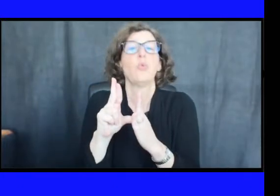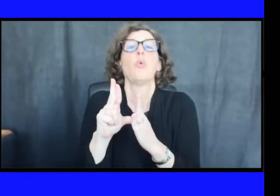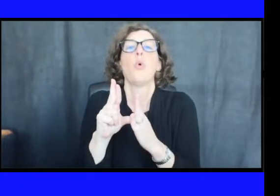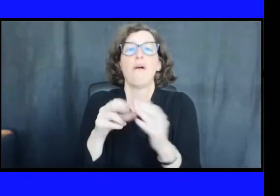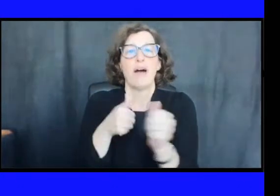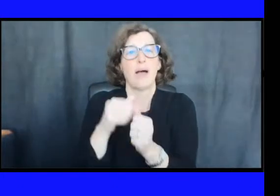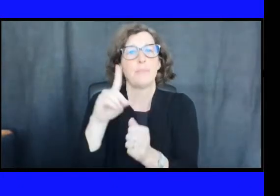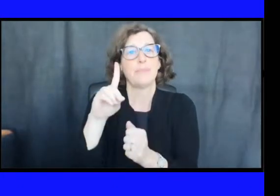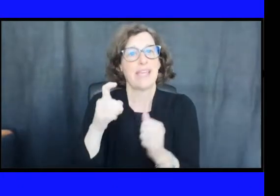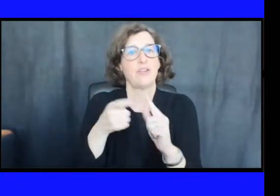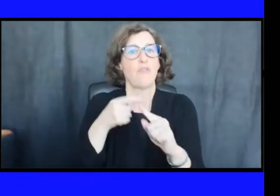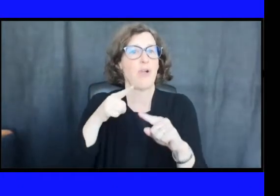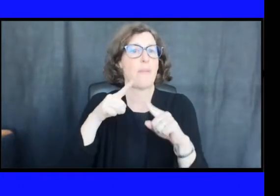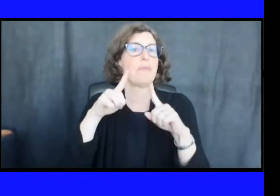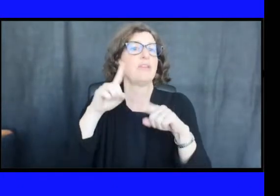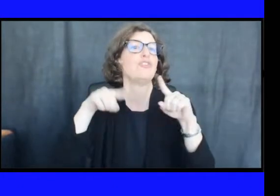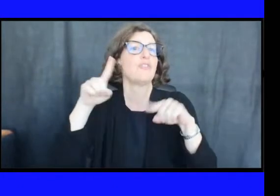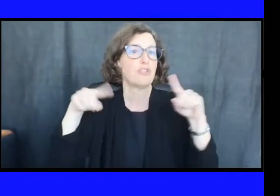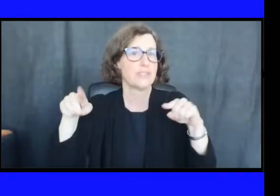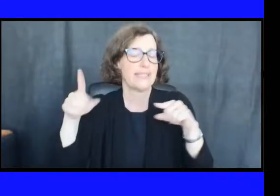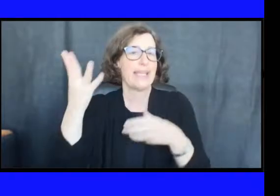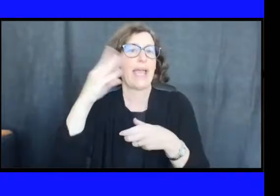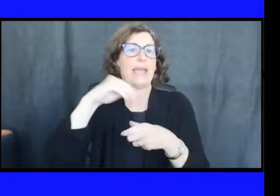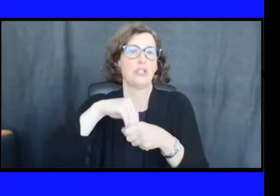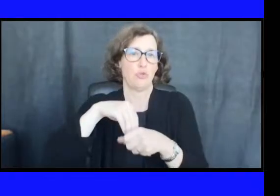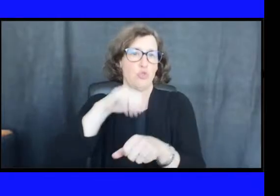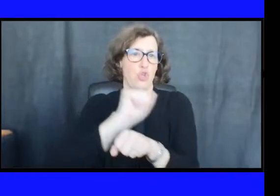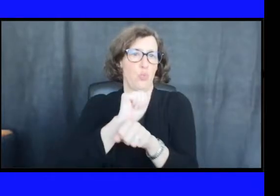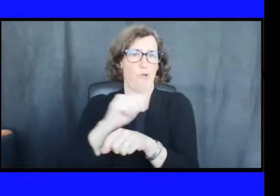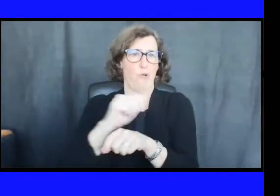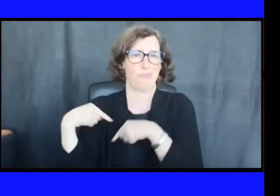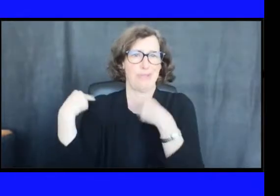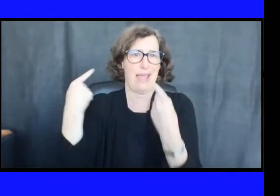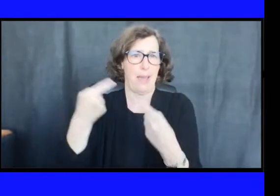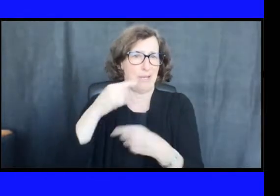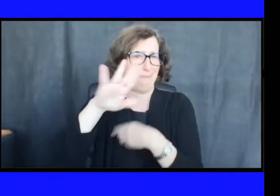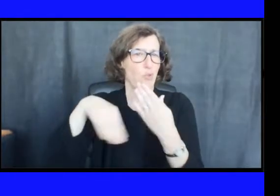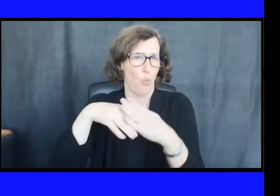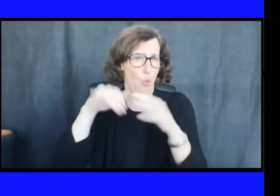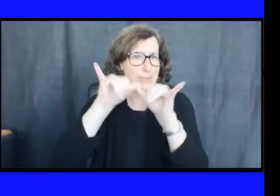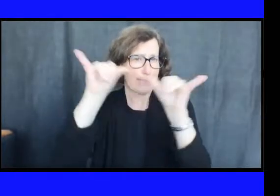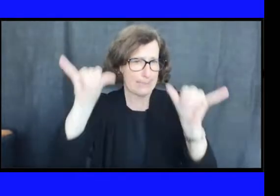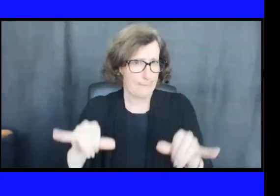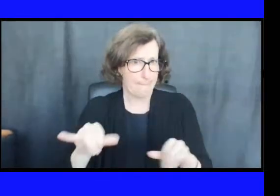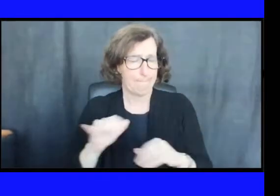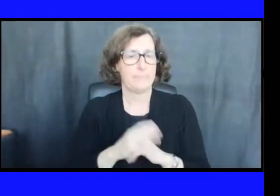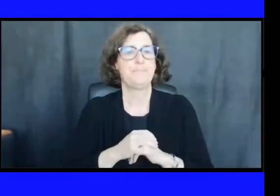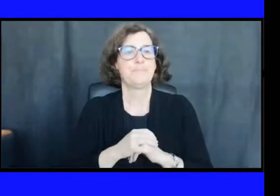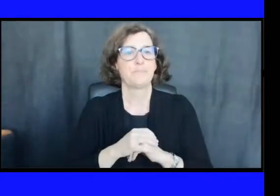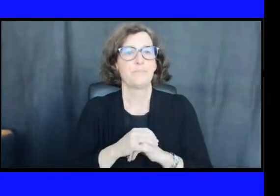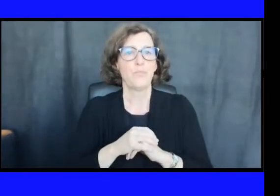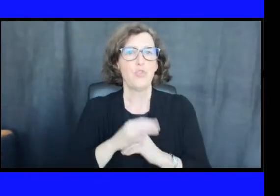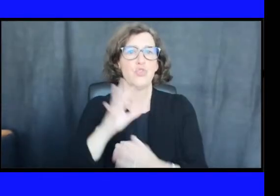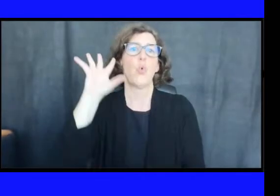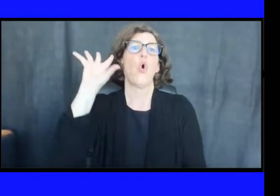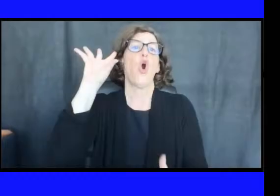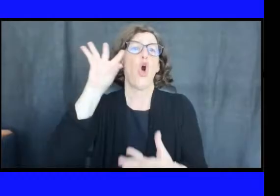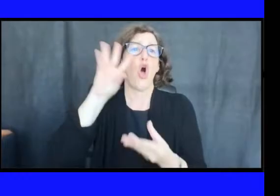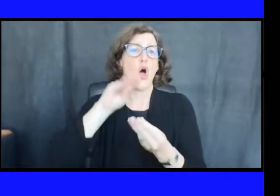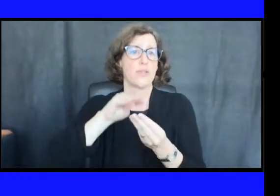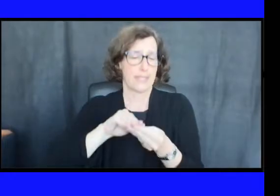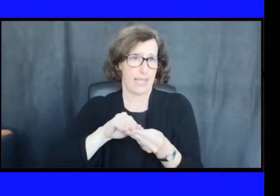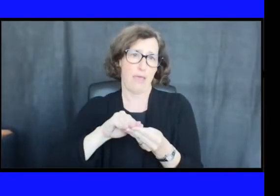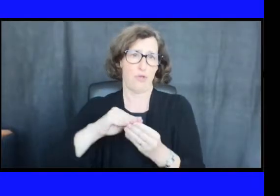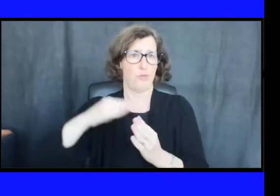accountable. The 3 indicators being measured include the number of new physician hires from underrepresented groups, including